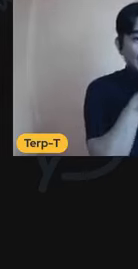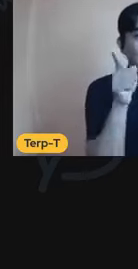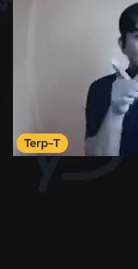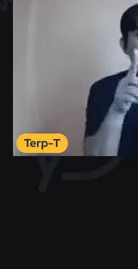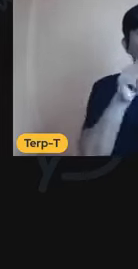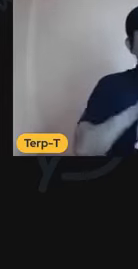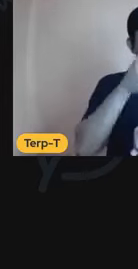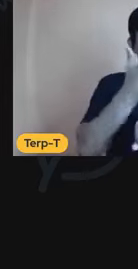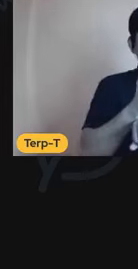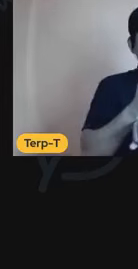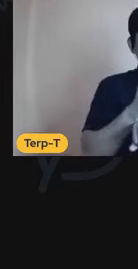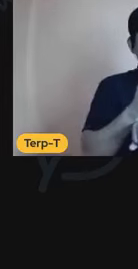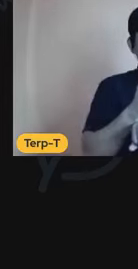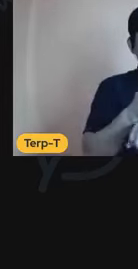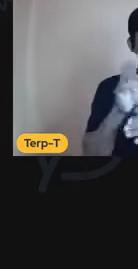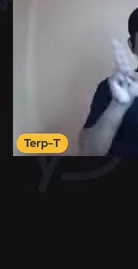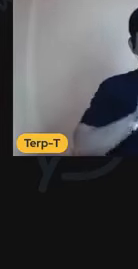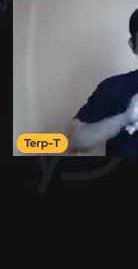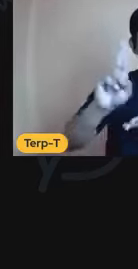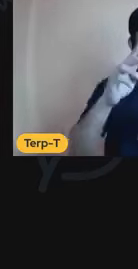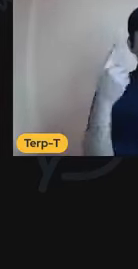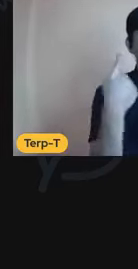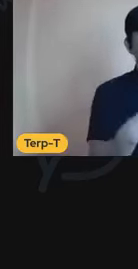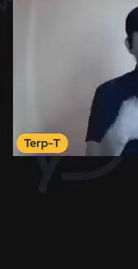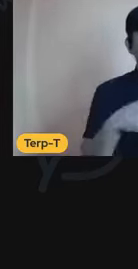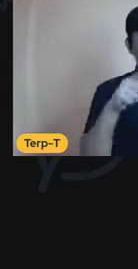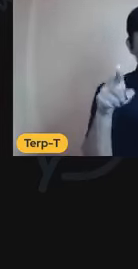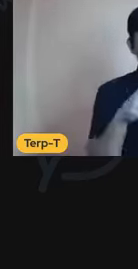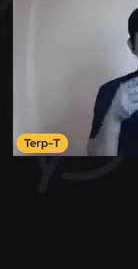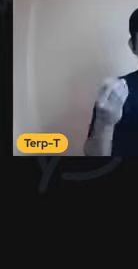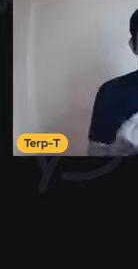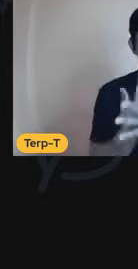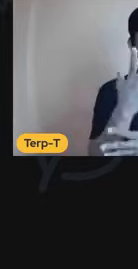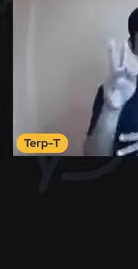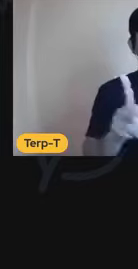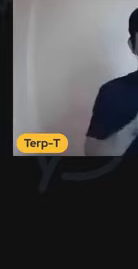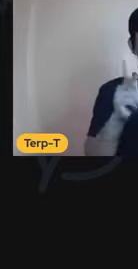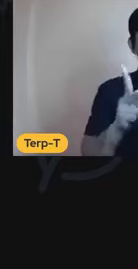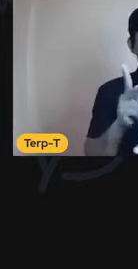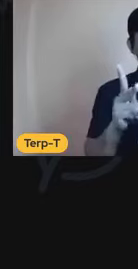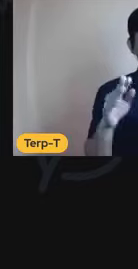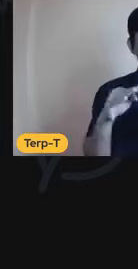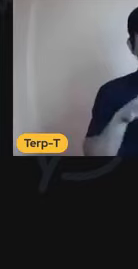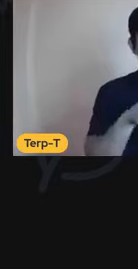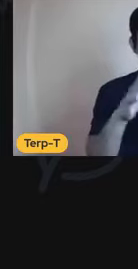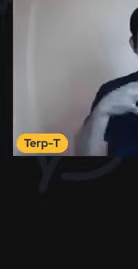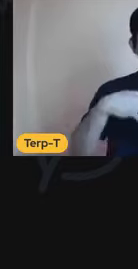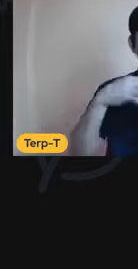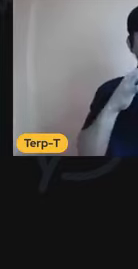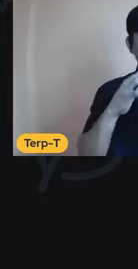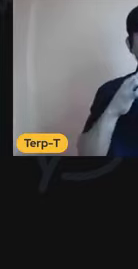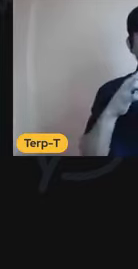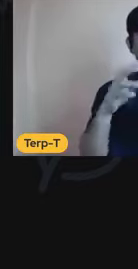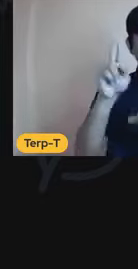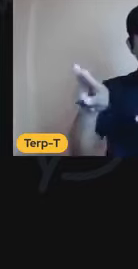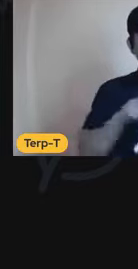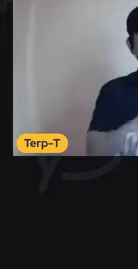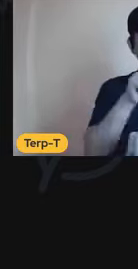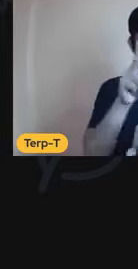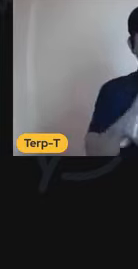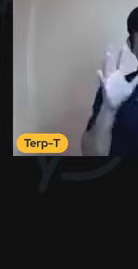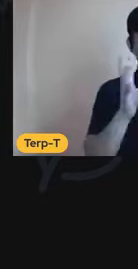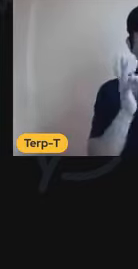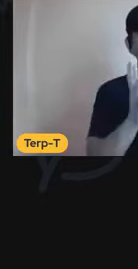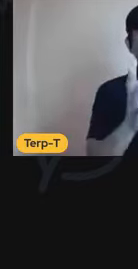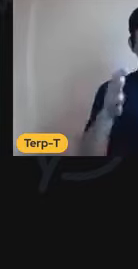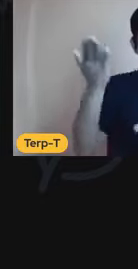City University. She will discuss growing people, shaping a community, building a nation. Please let us give a virtual